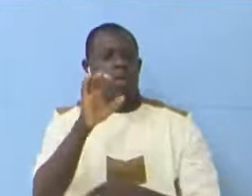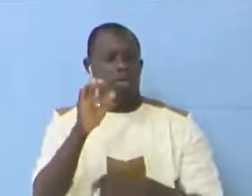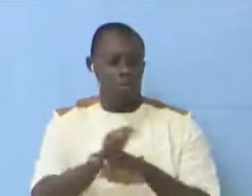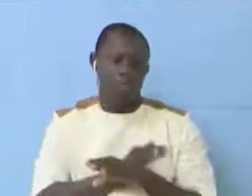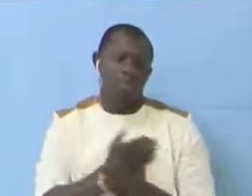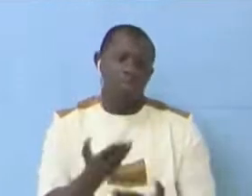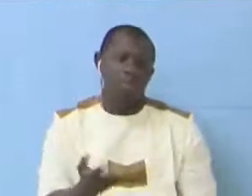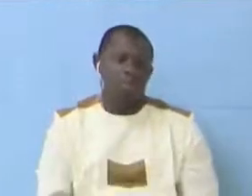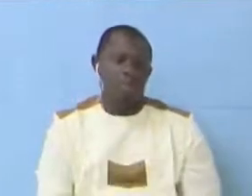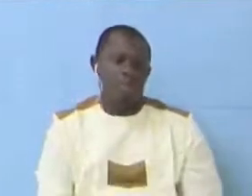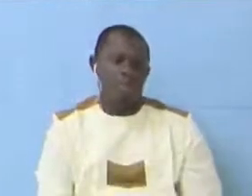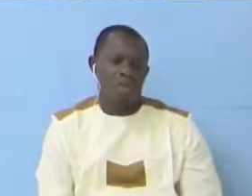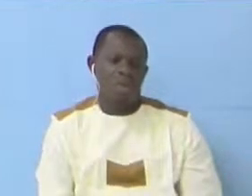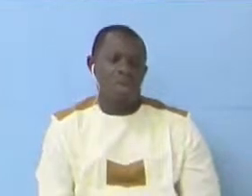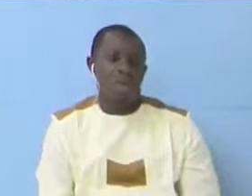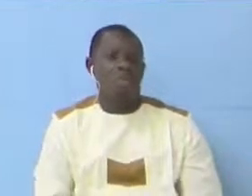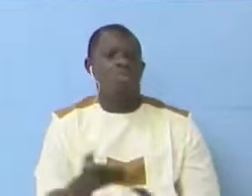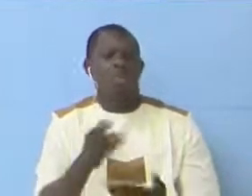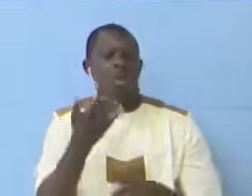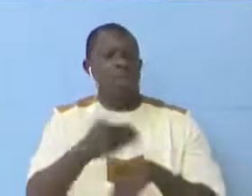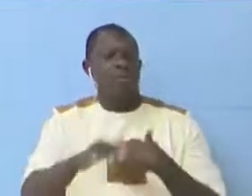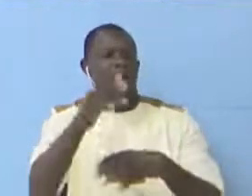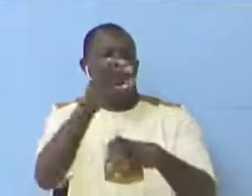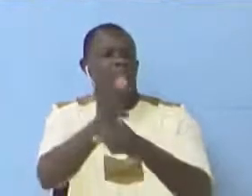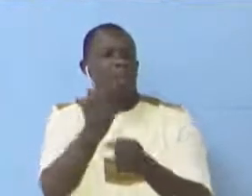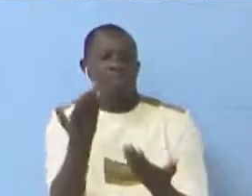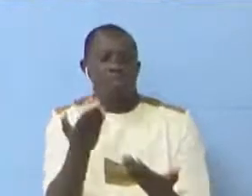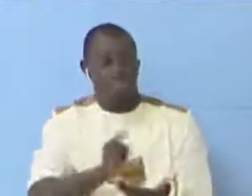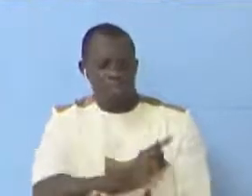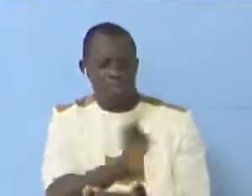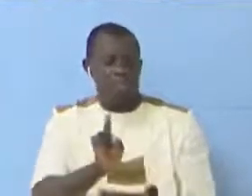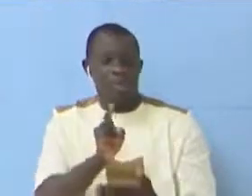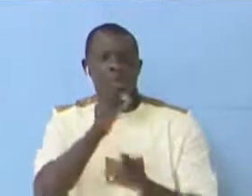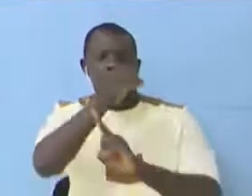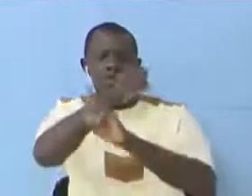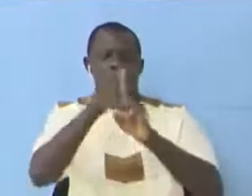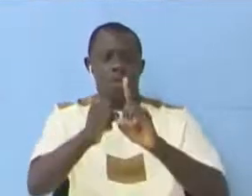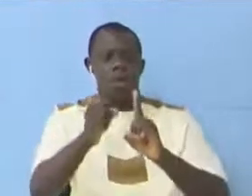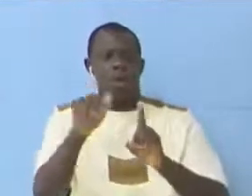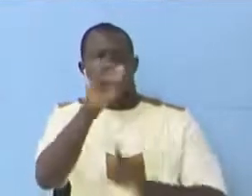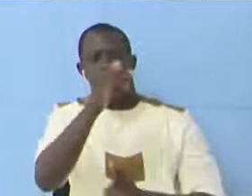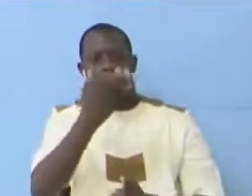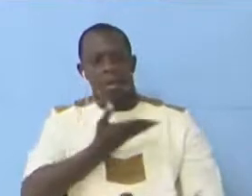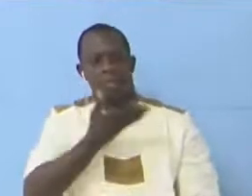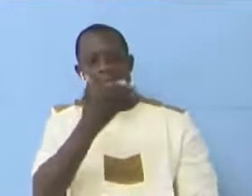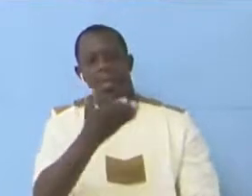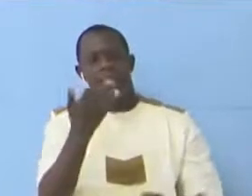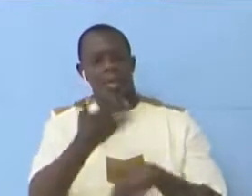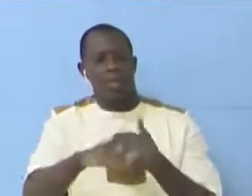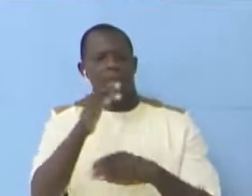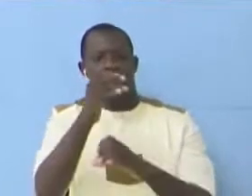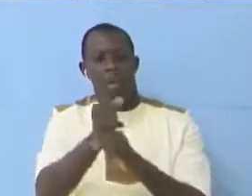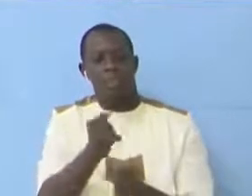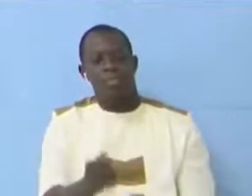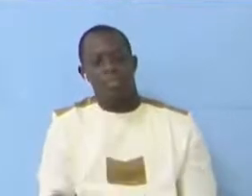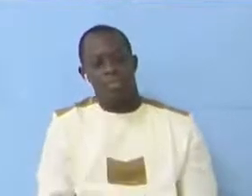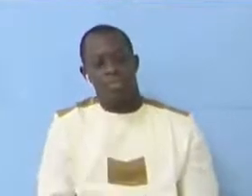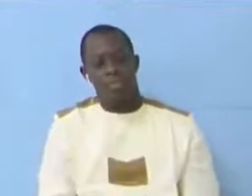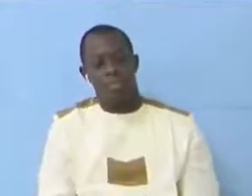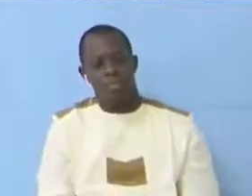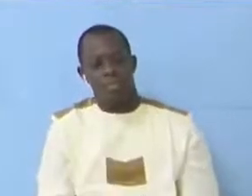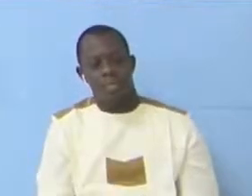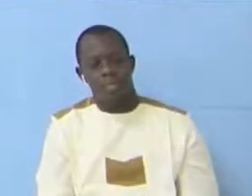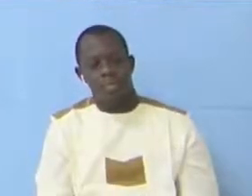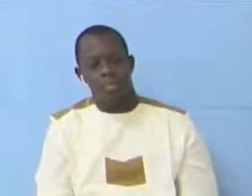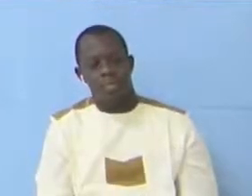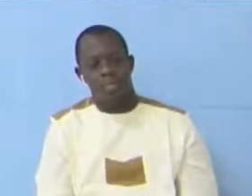leen ci tefesi Gambia bi. Instead of helping them out of the situation that they were in, ñu bañ leen a dimbale ci anam yi nga xam ne ci lañ toll woon